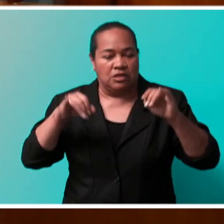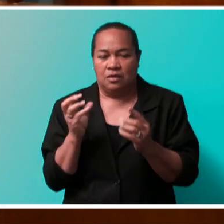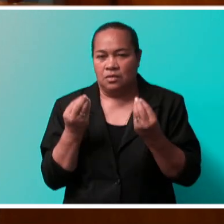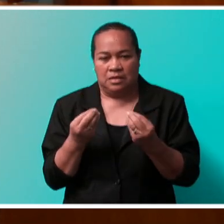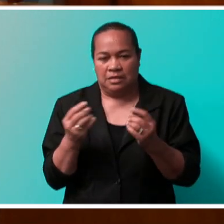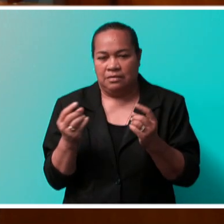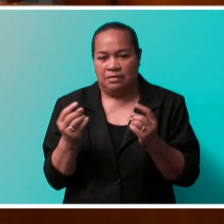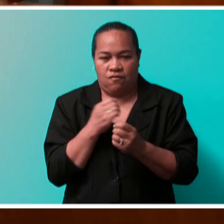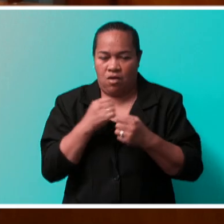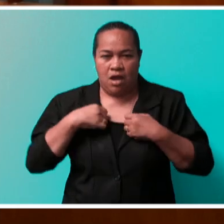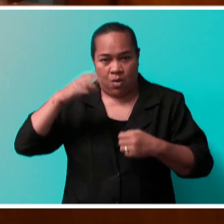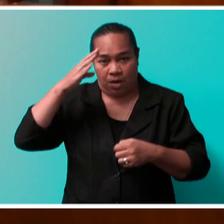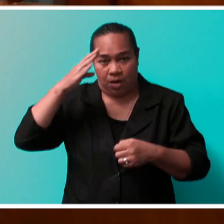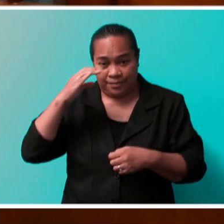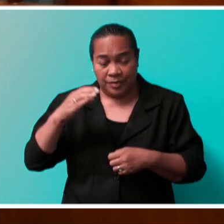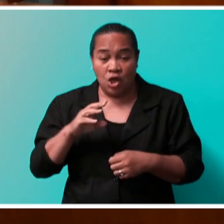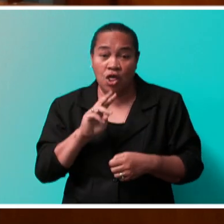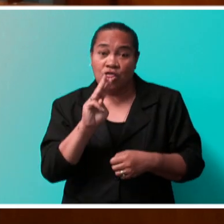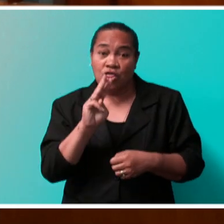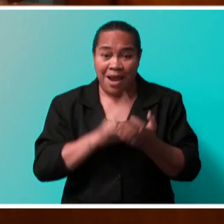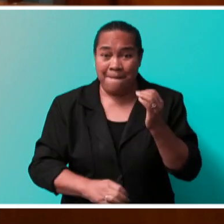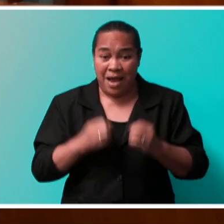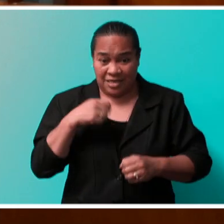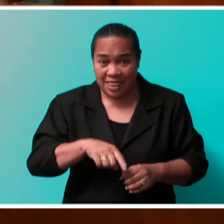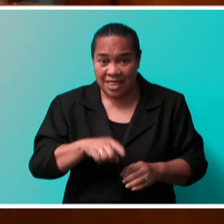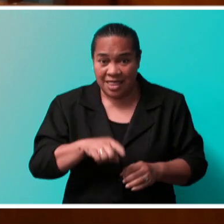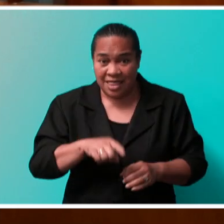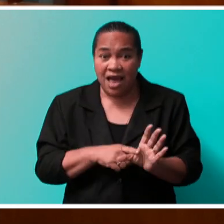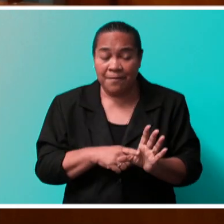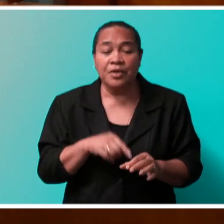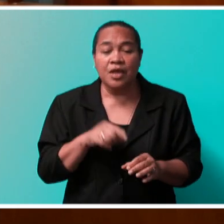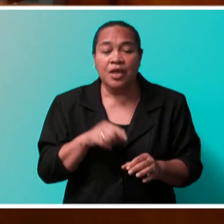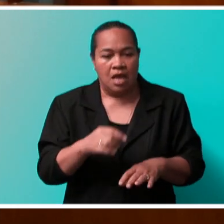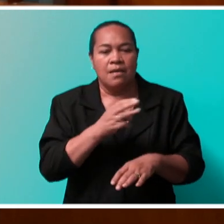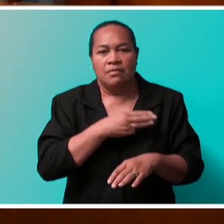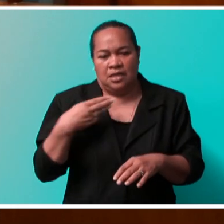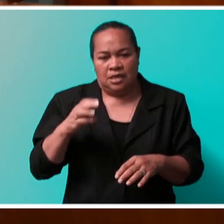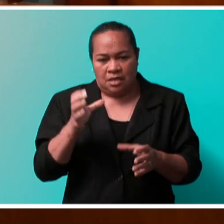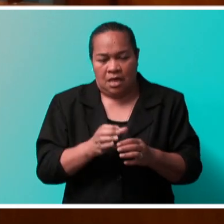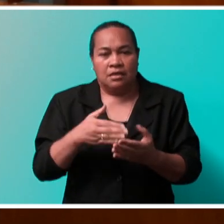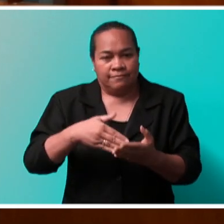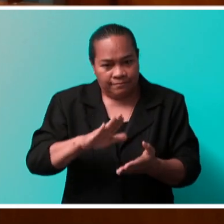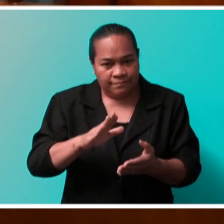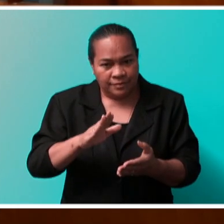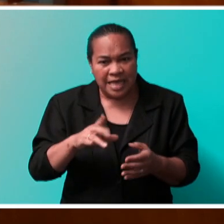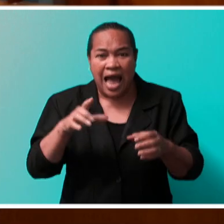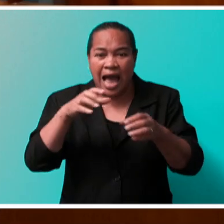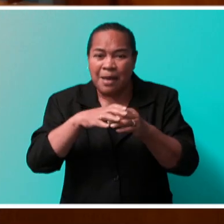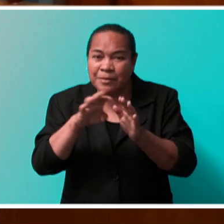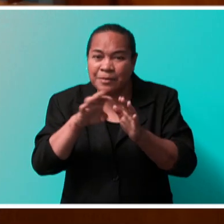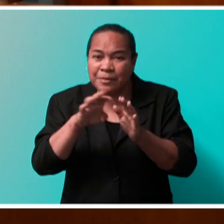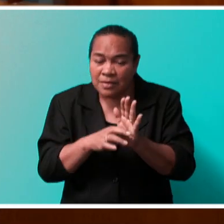Building on this, on the 3rd of March of this year, Cabinet further endorsed a hybrid constitutional review